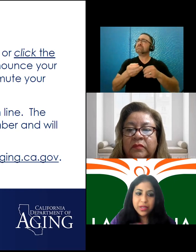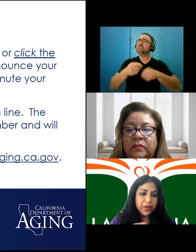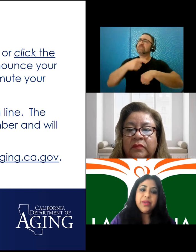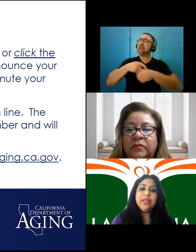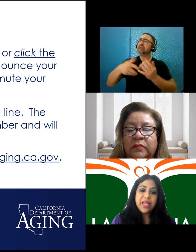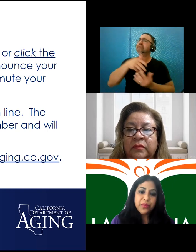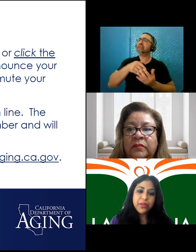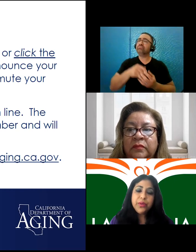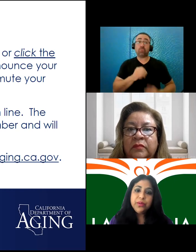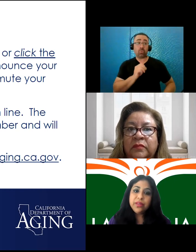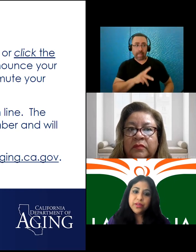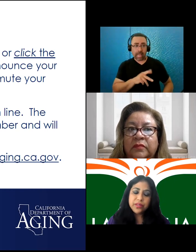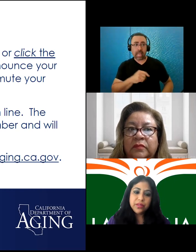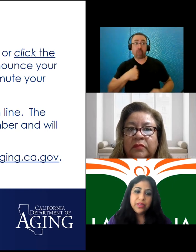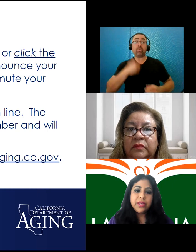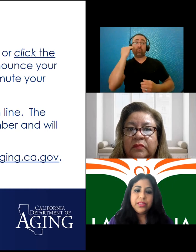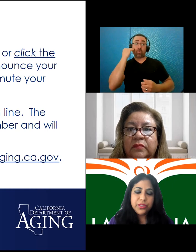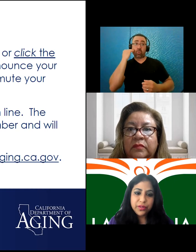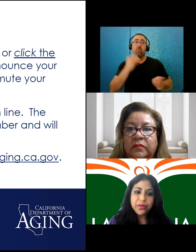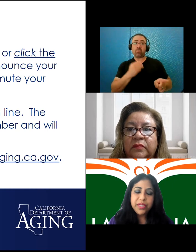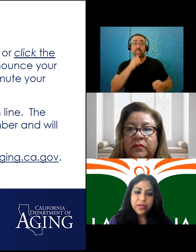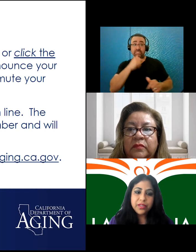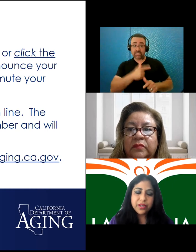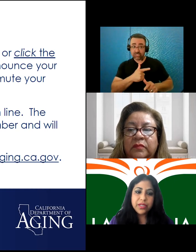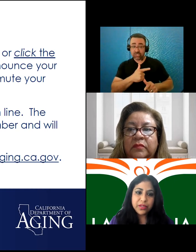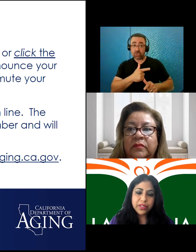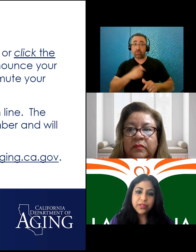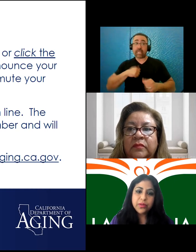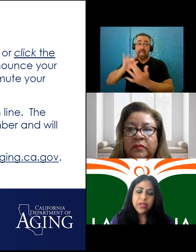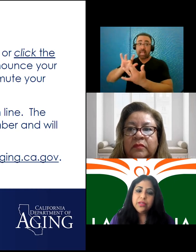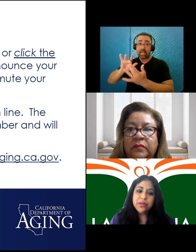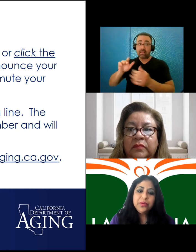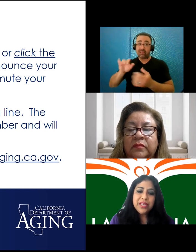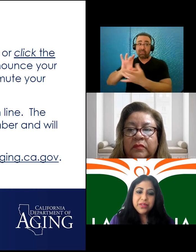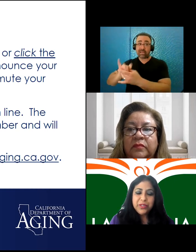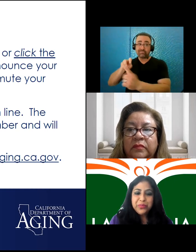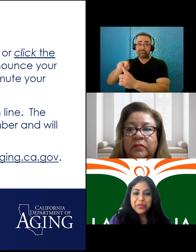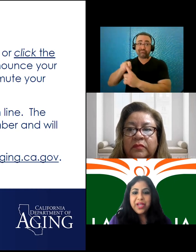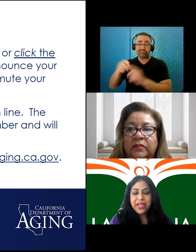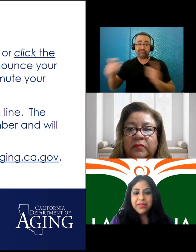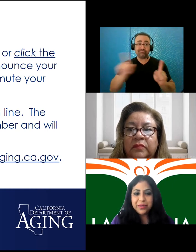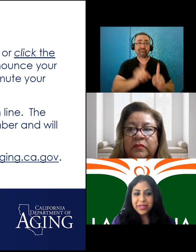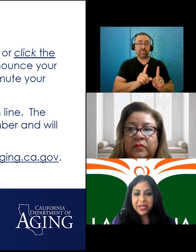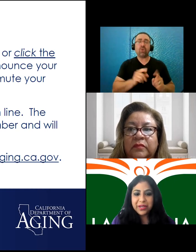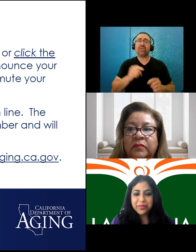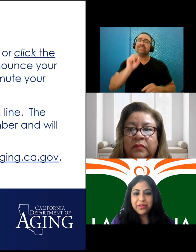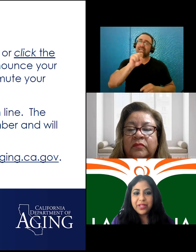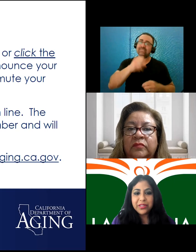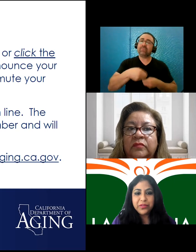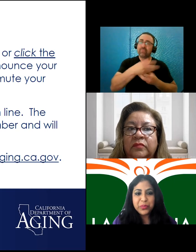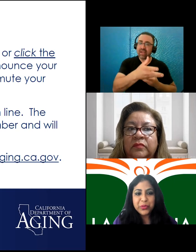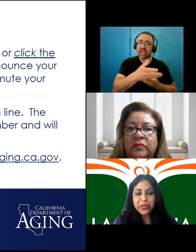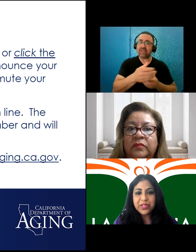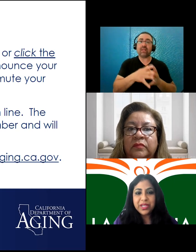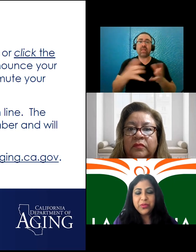like, okay, now we know that there's a sister that we can connect with. So yes, we do provide